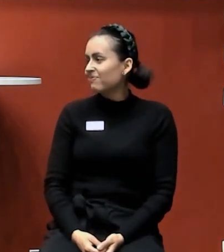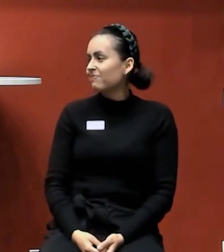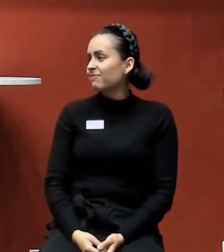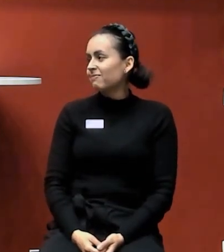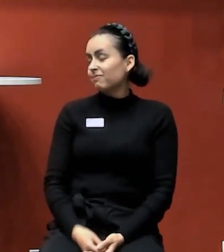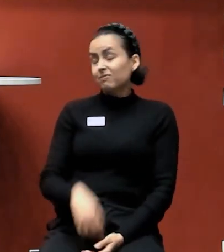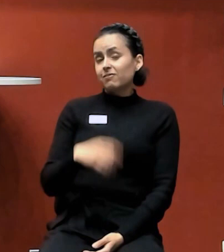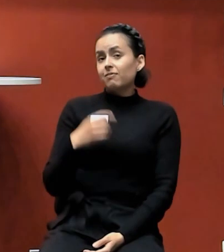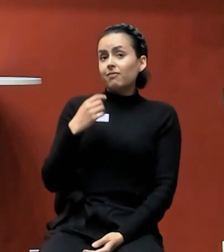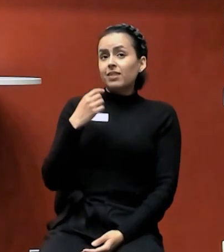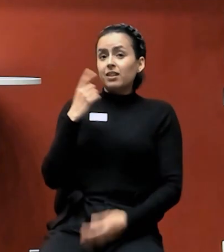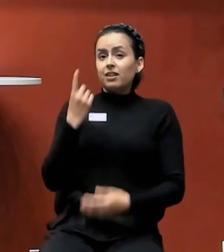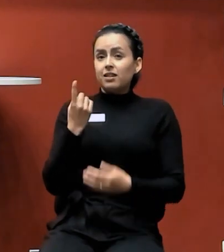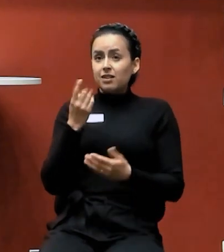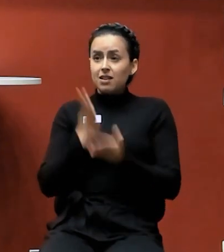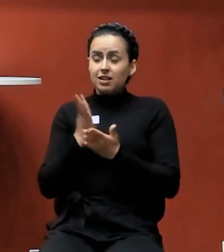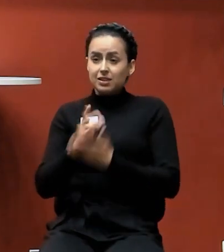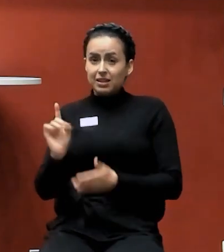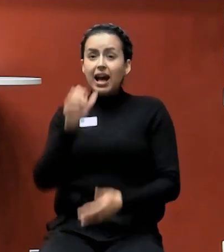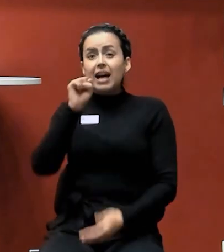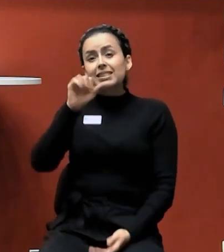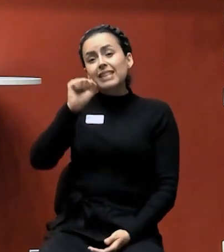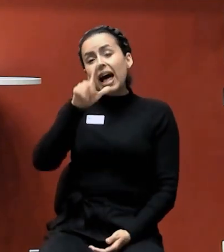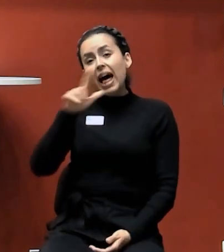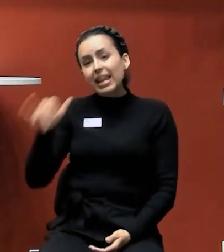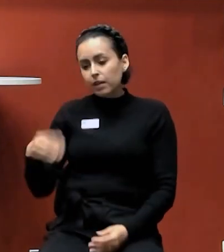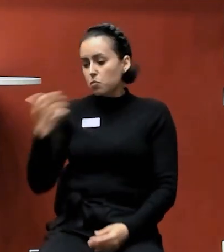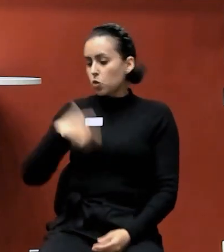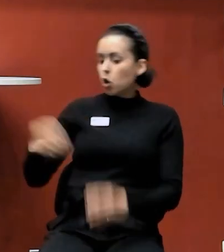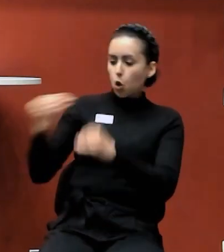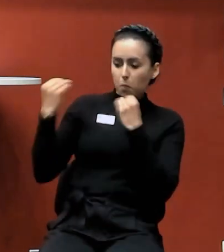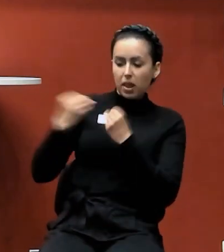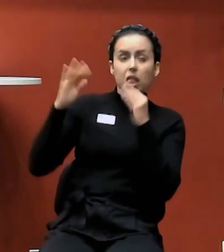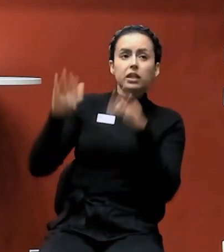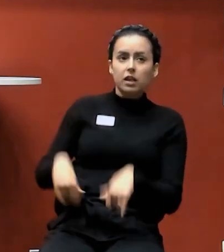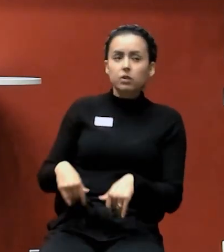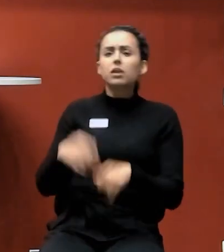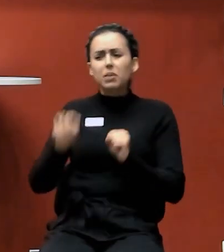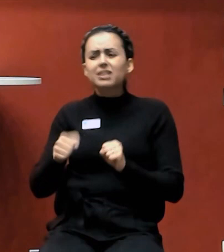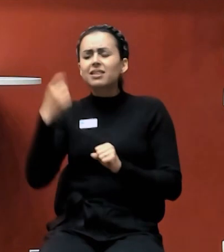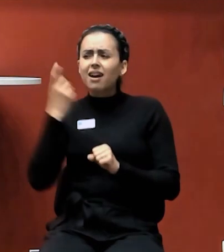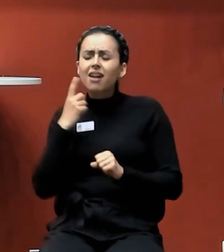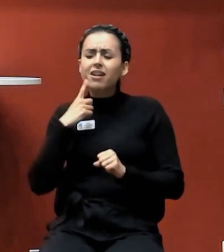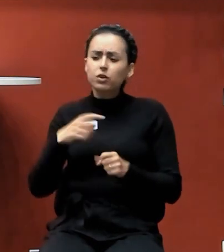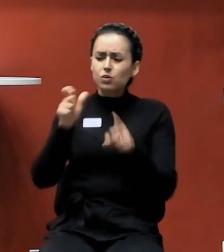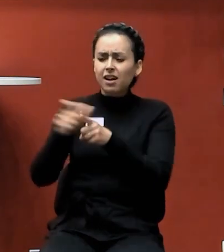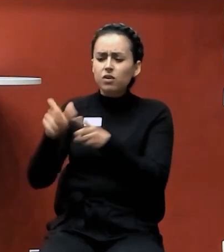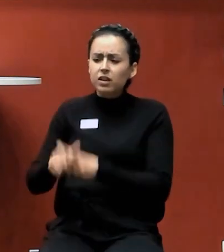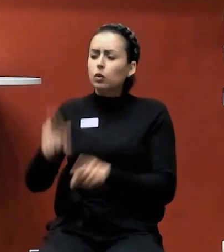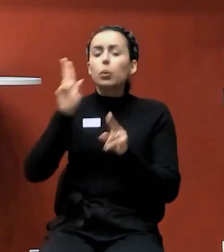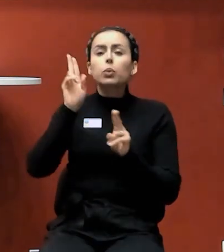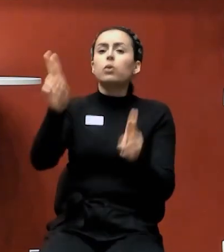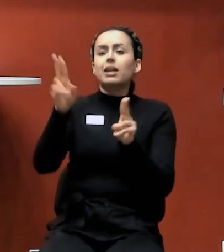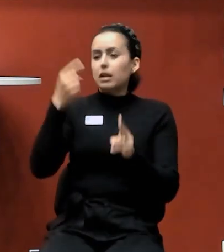so one of the things Sally has taught me to always look for the actual definition of words when we've